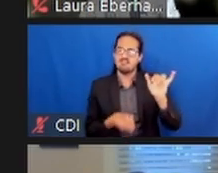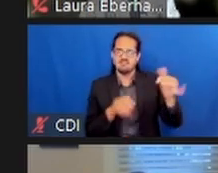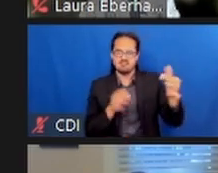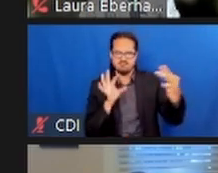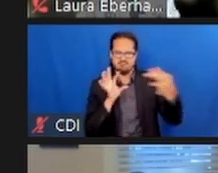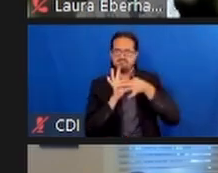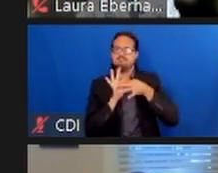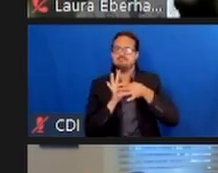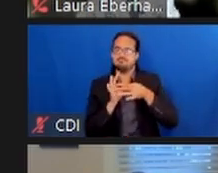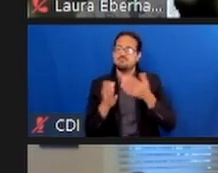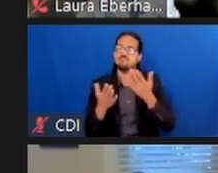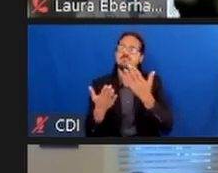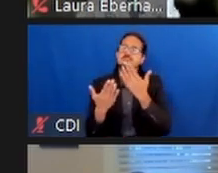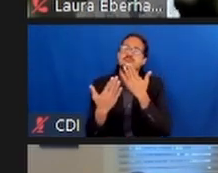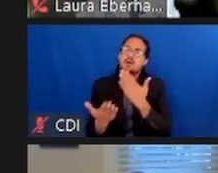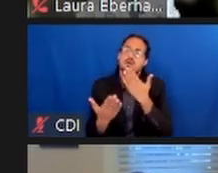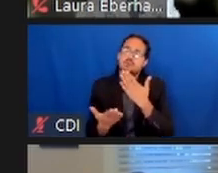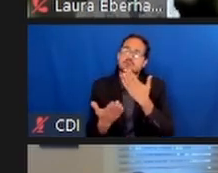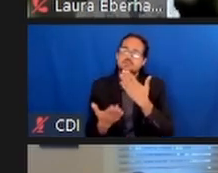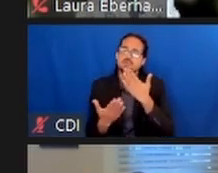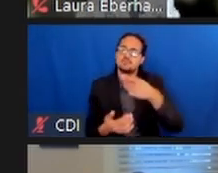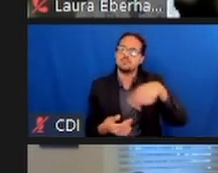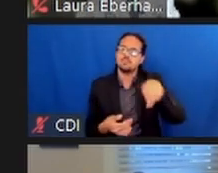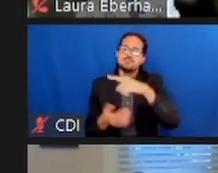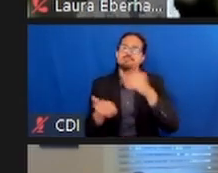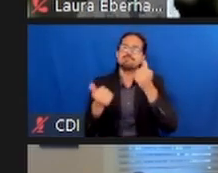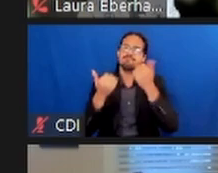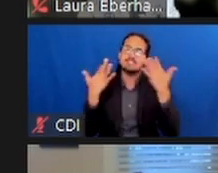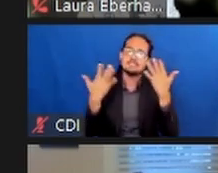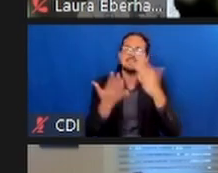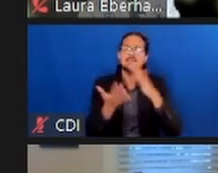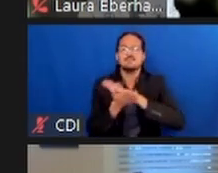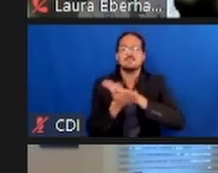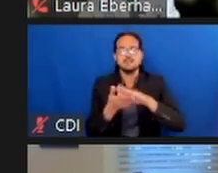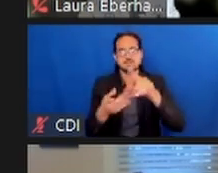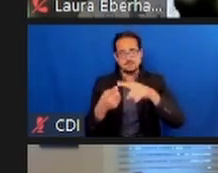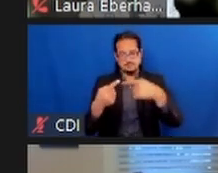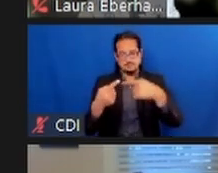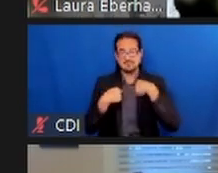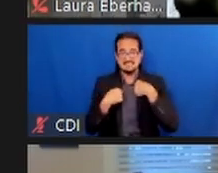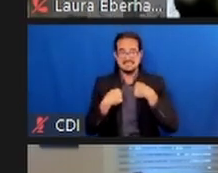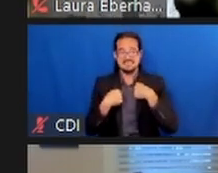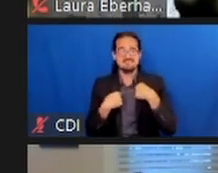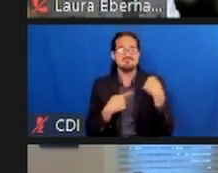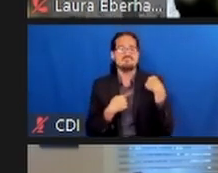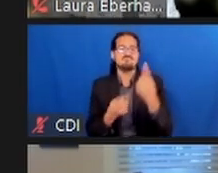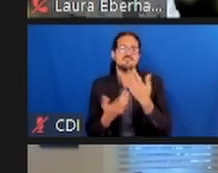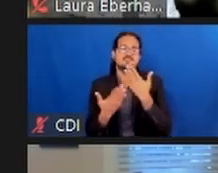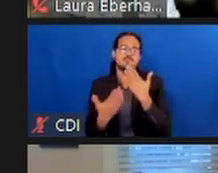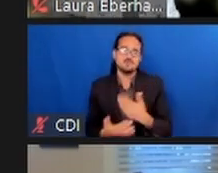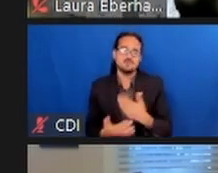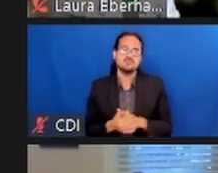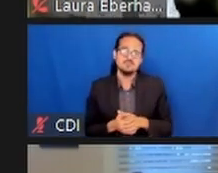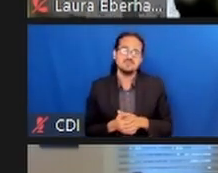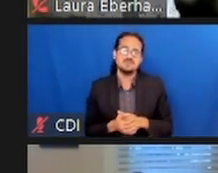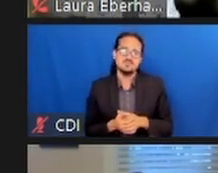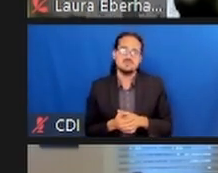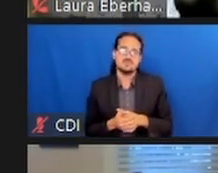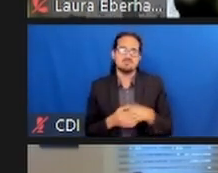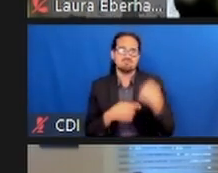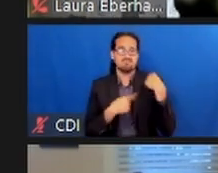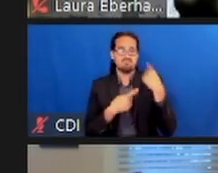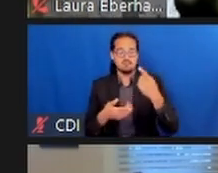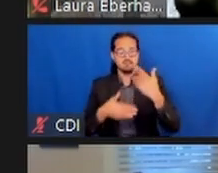view, and that will help set the stage for why I feel confident that we're able to move forward as we reopen on June 15th. Next slide,